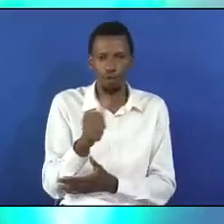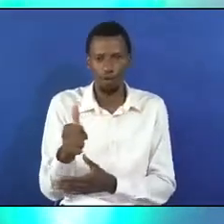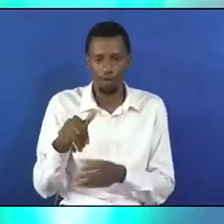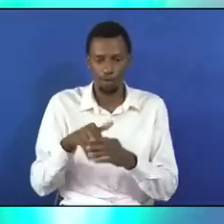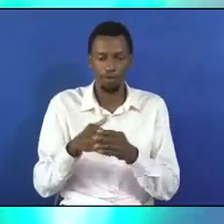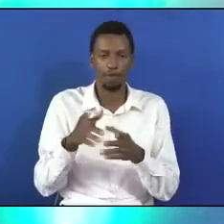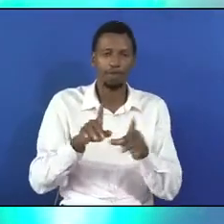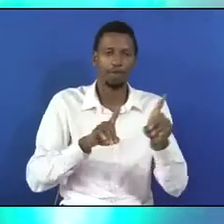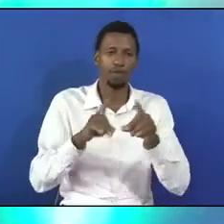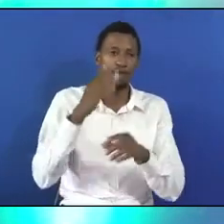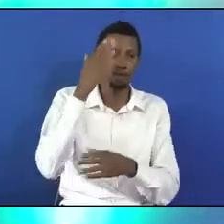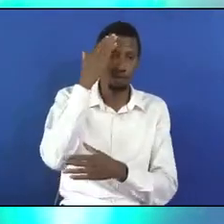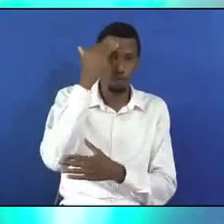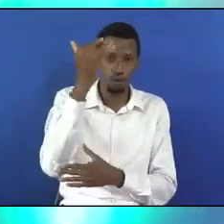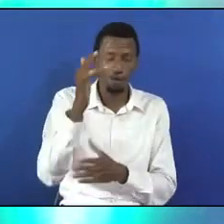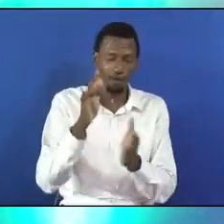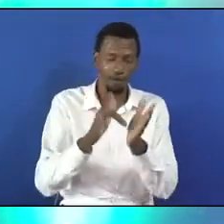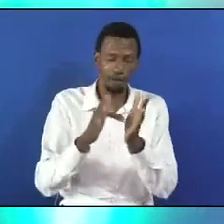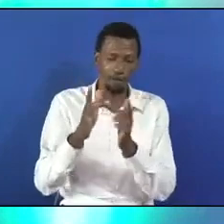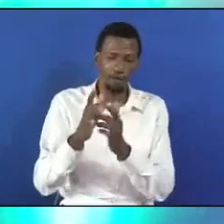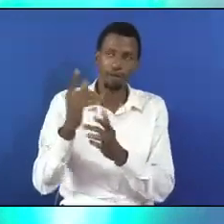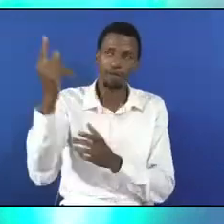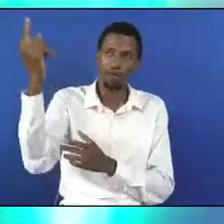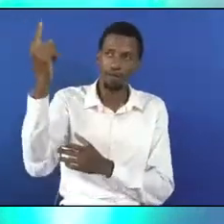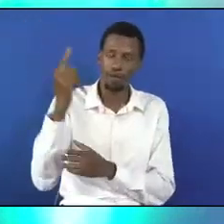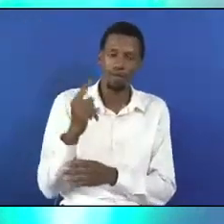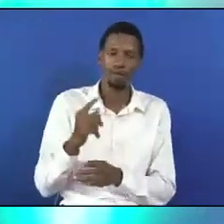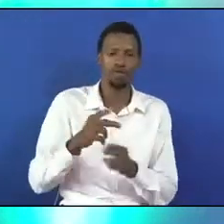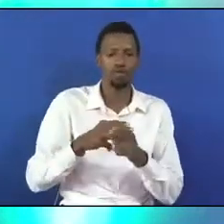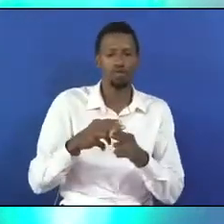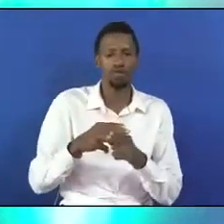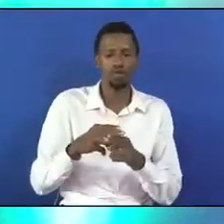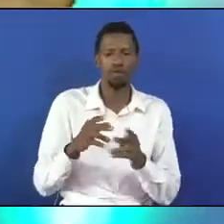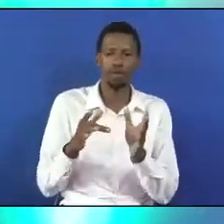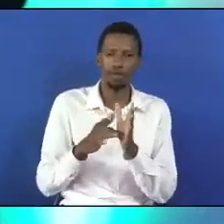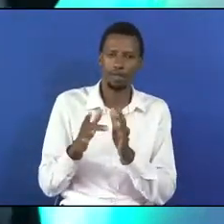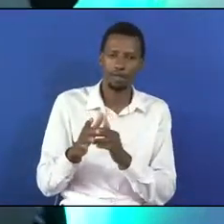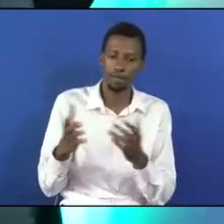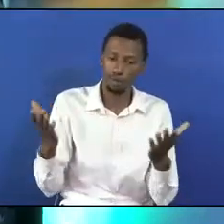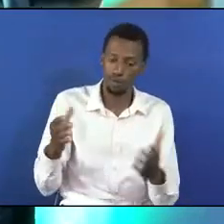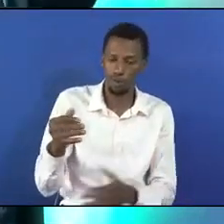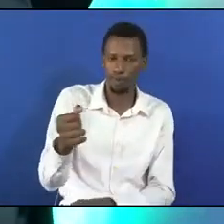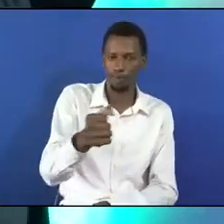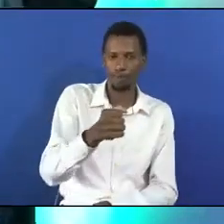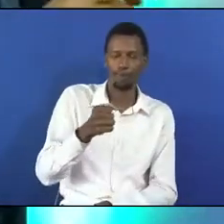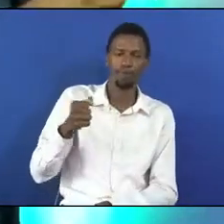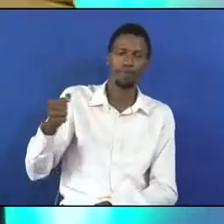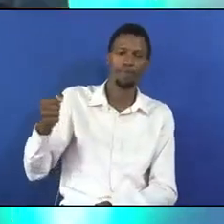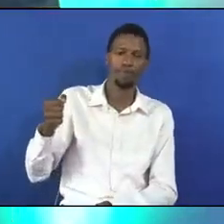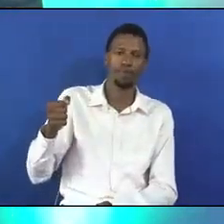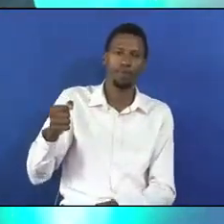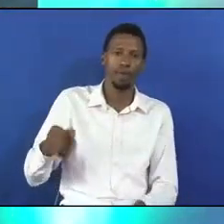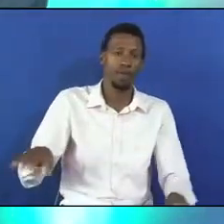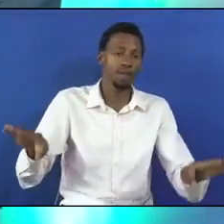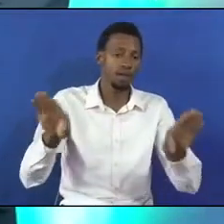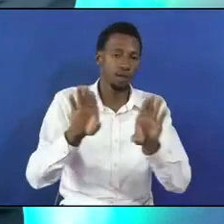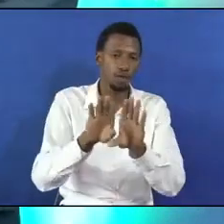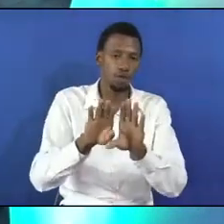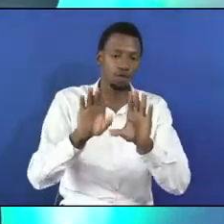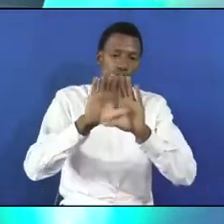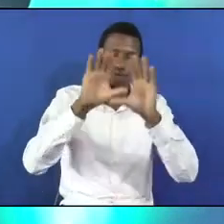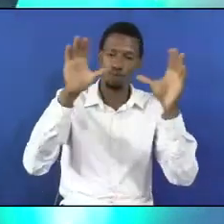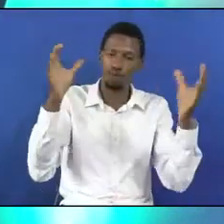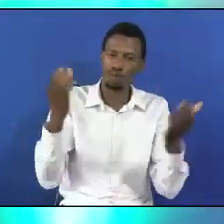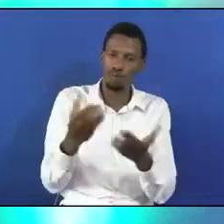because Jesus is coming very soon. He is at the door. The close of world history has